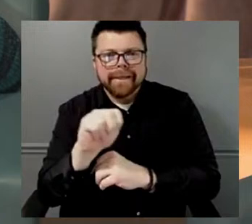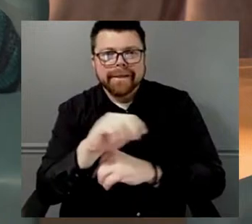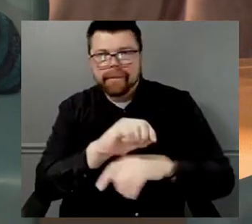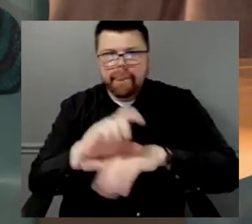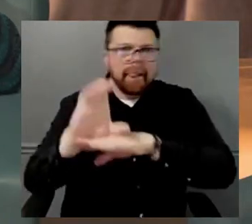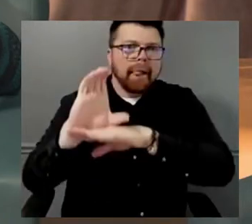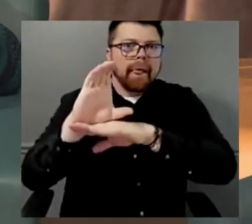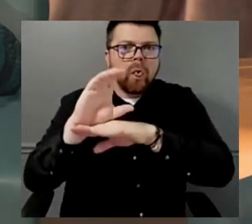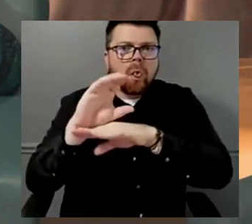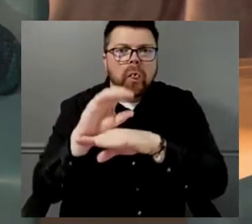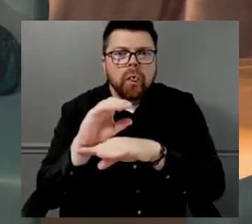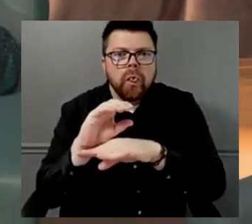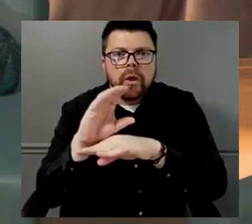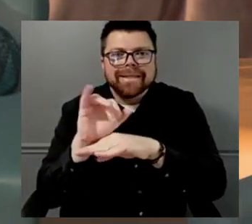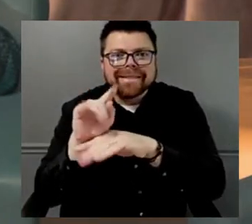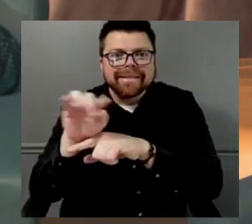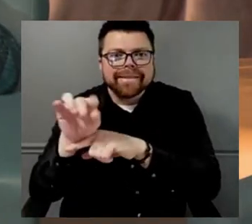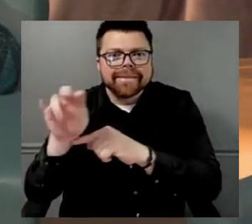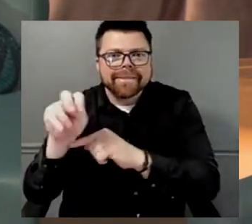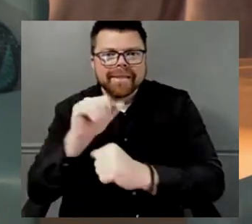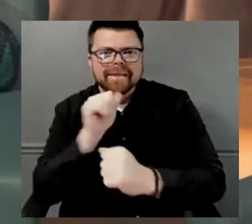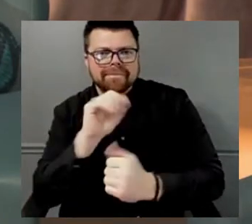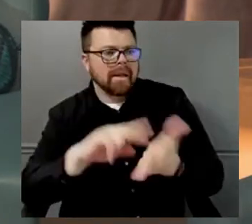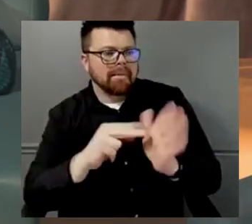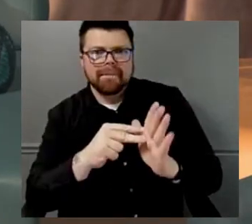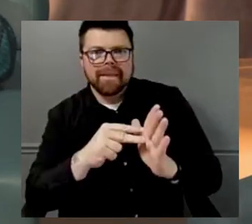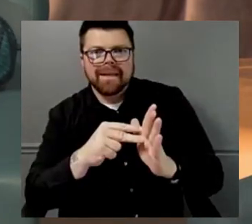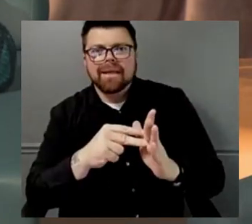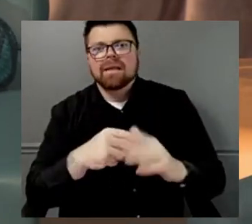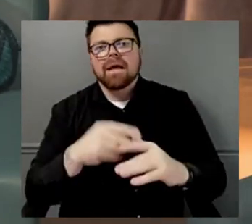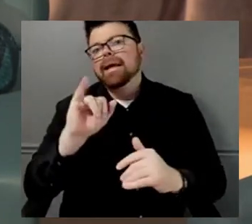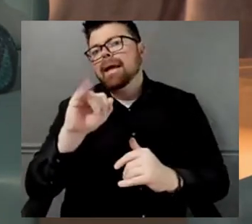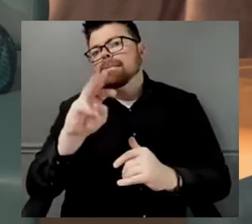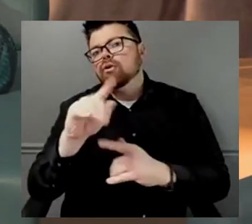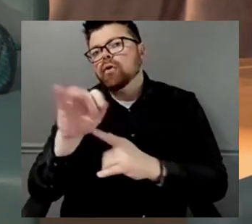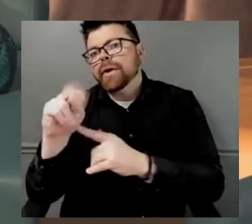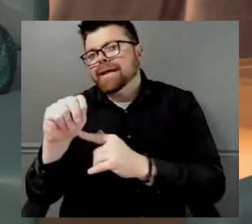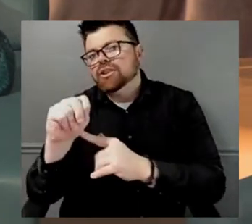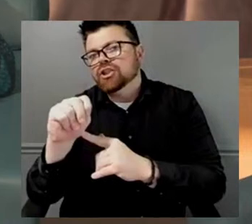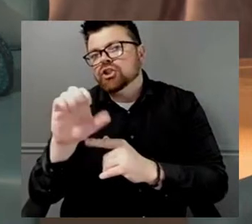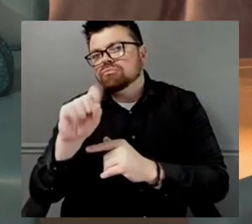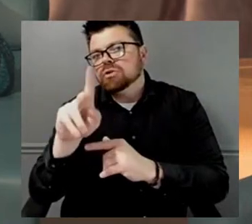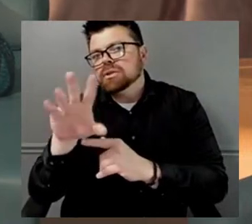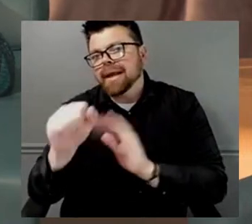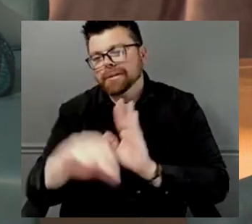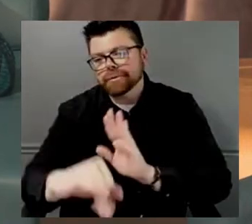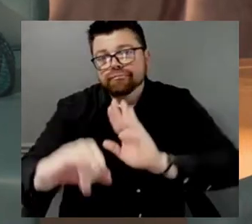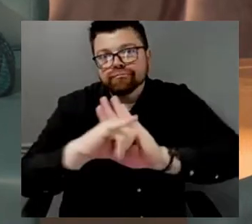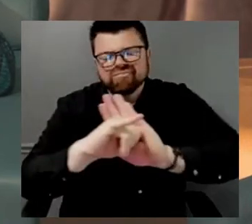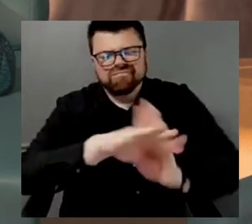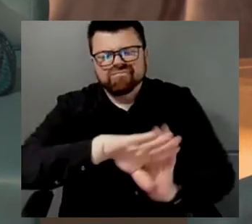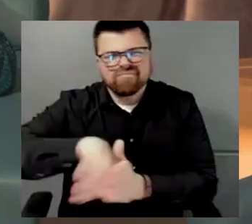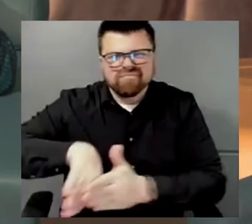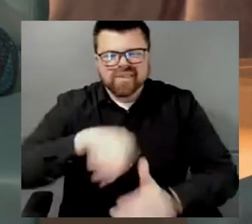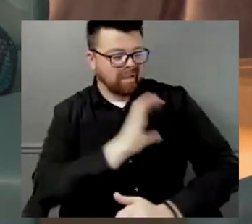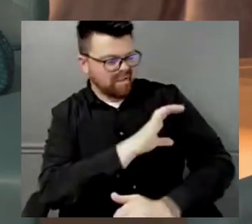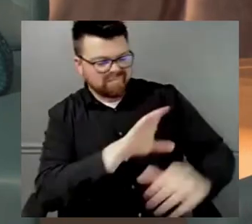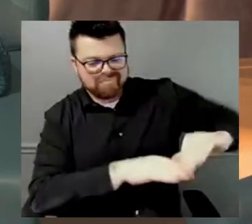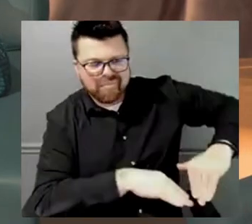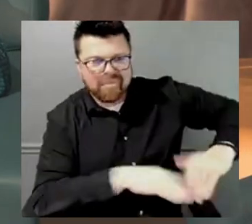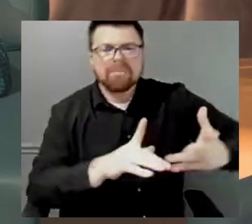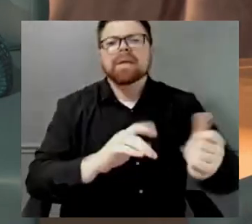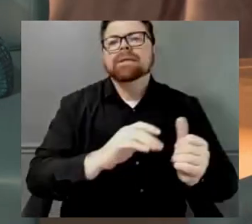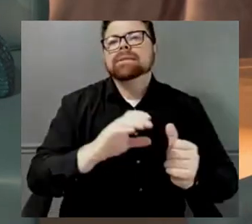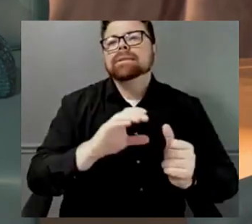about immigration status. I am talking about citizenship in terms of community. And whether each